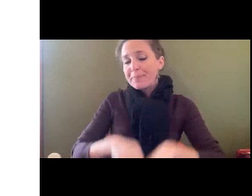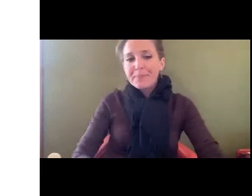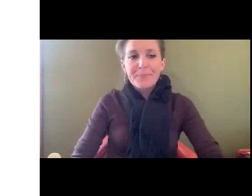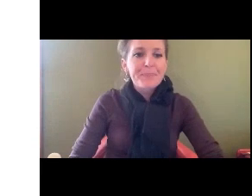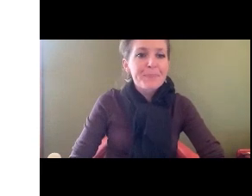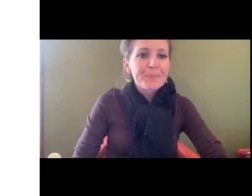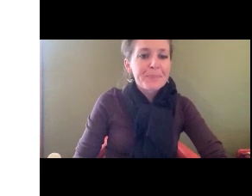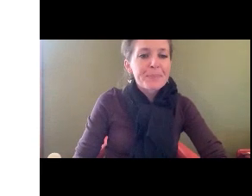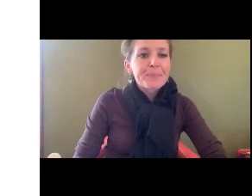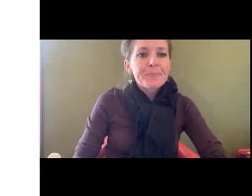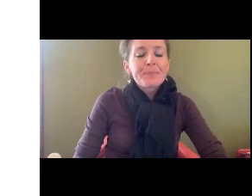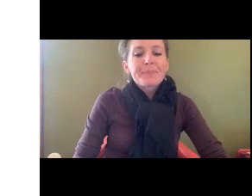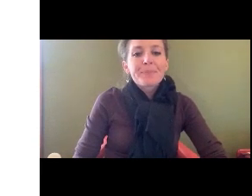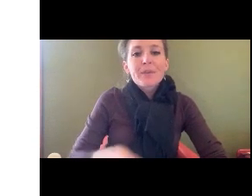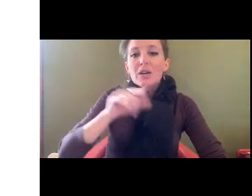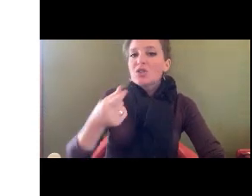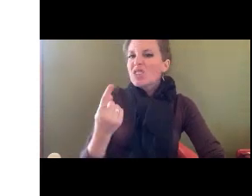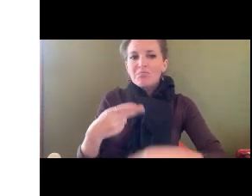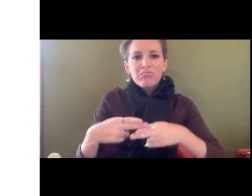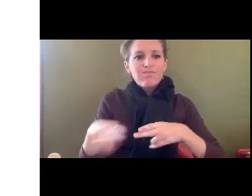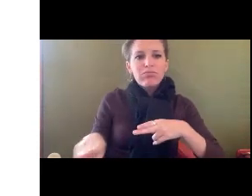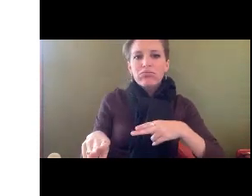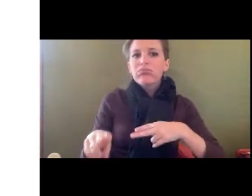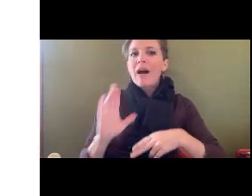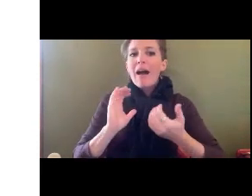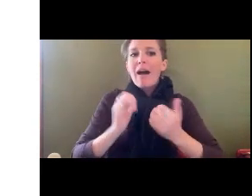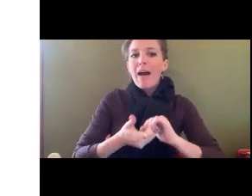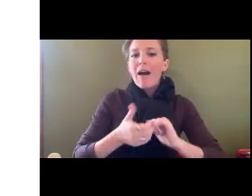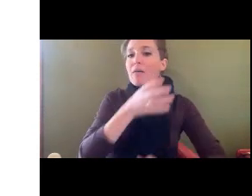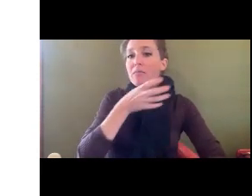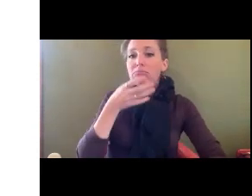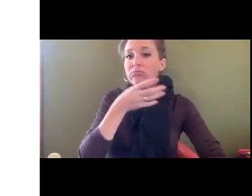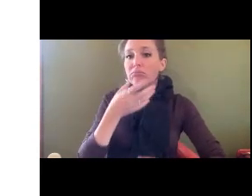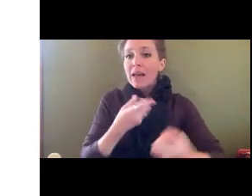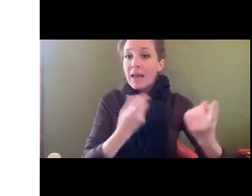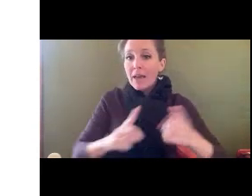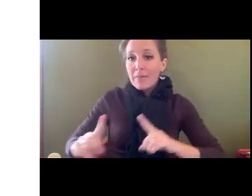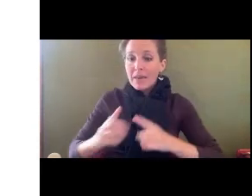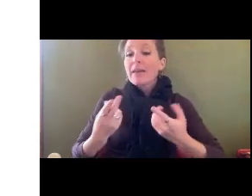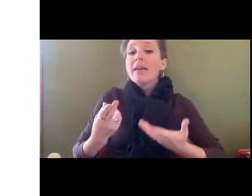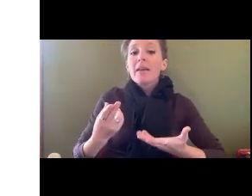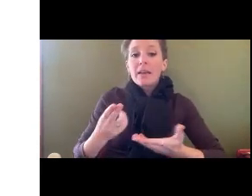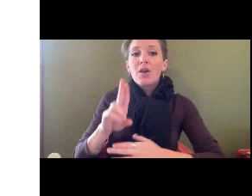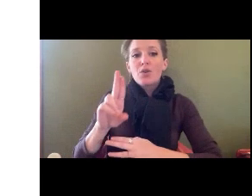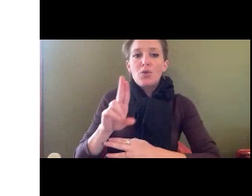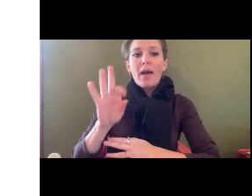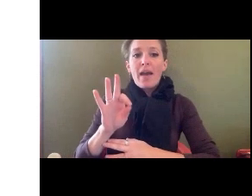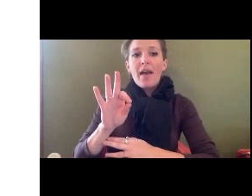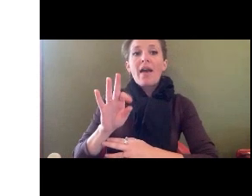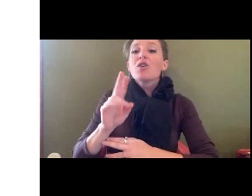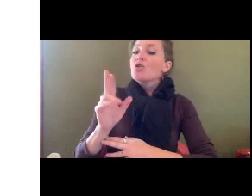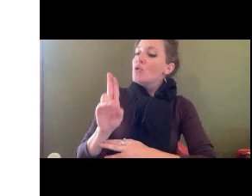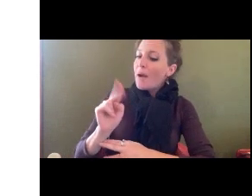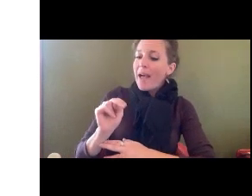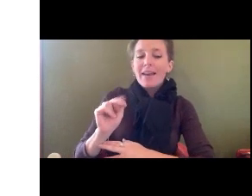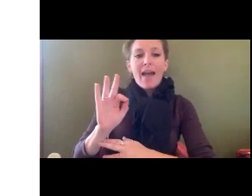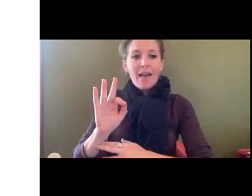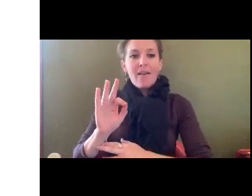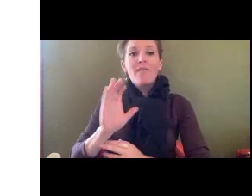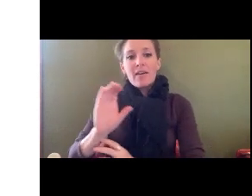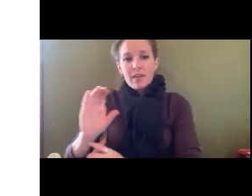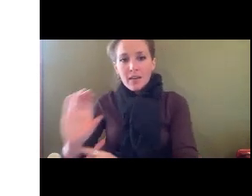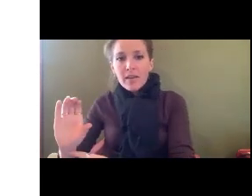So just to touch on how agriculture has played out in recent UNFCCC negotiations, agriculture